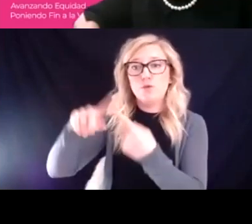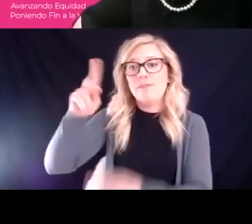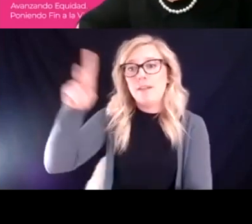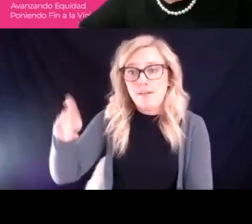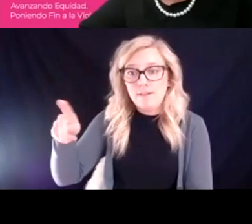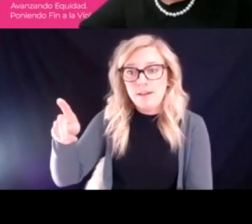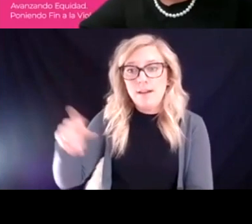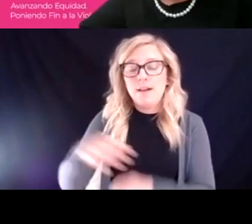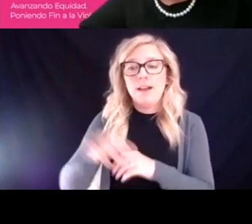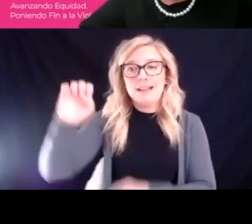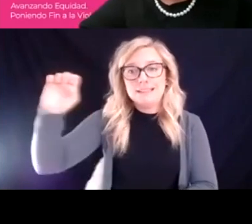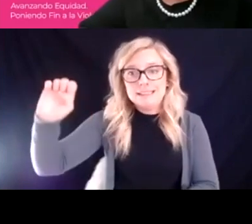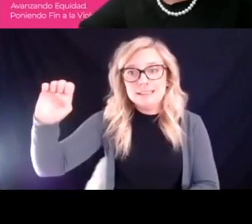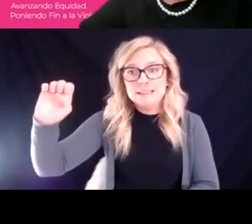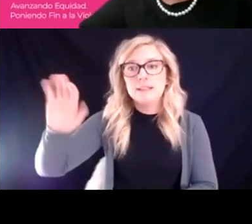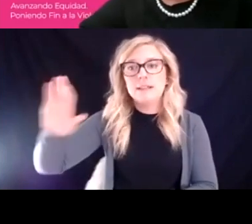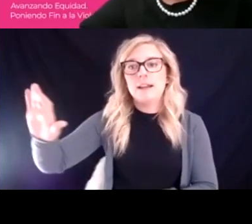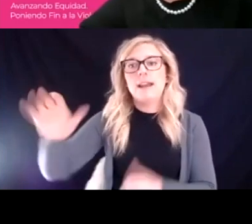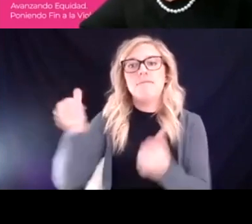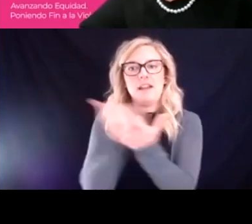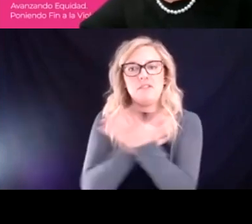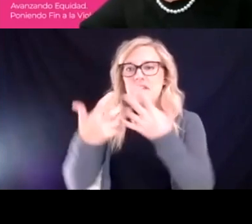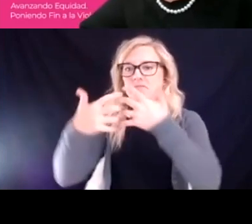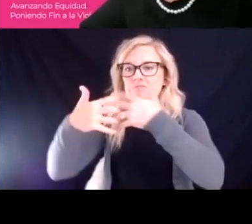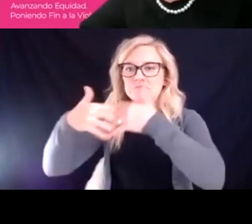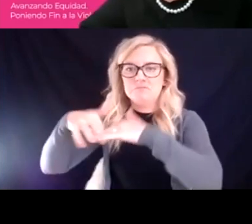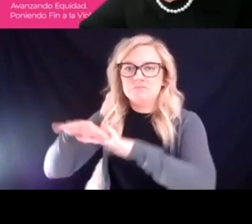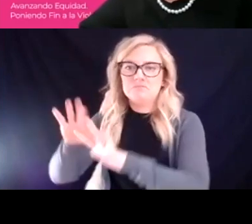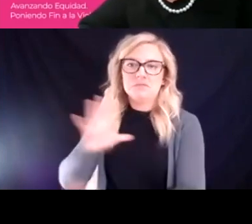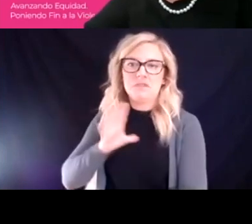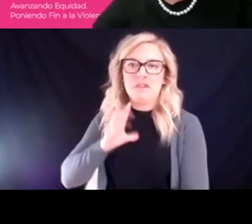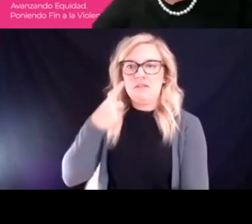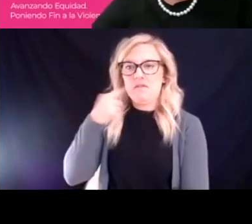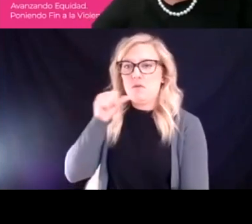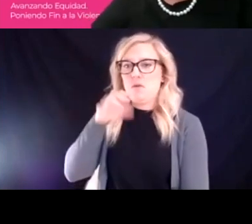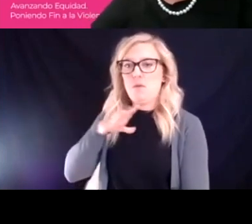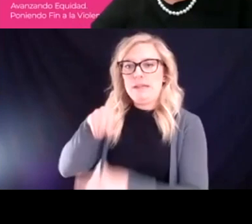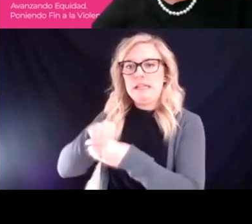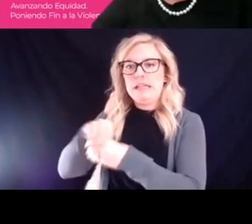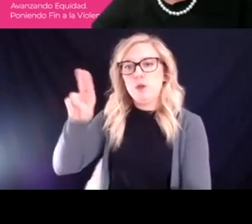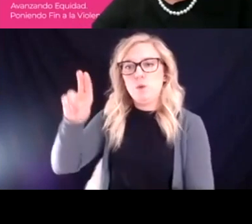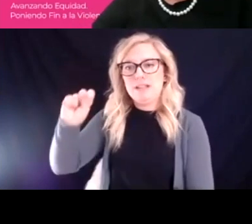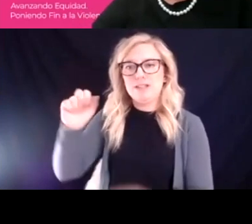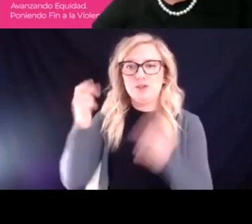And apparently, everything's worked out okay for her here in the United States. She's hoping to be able to stay.